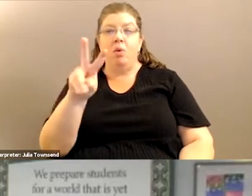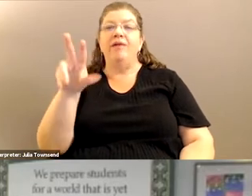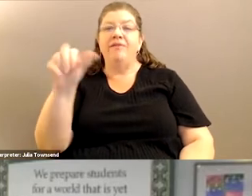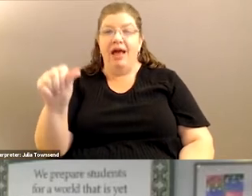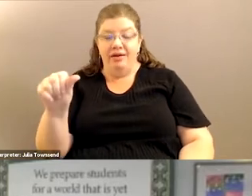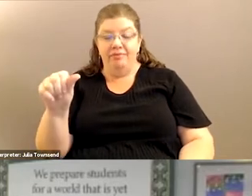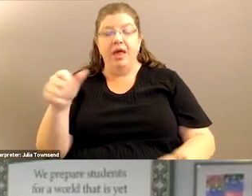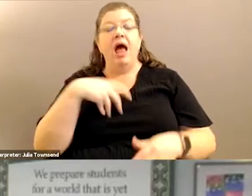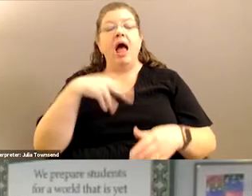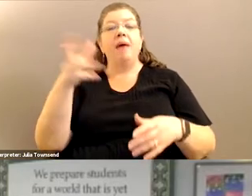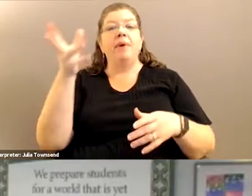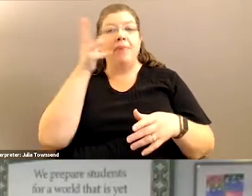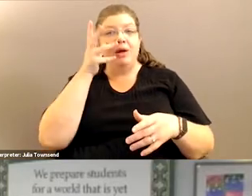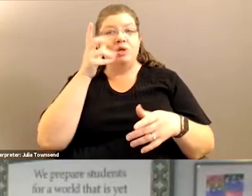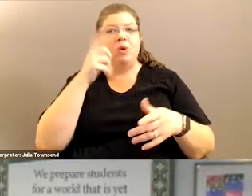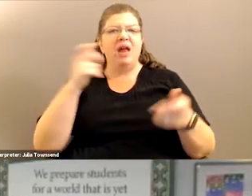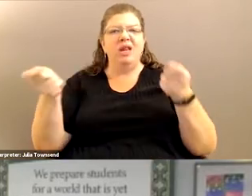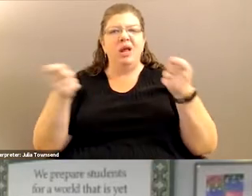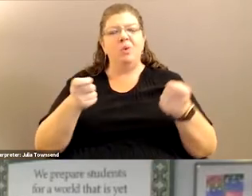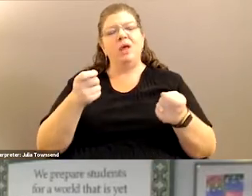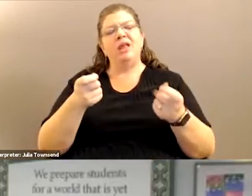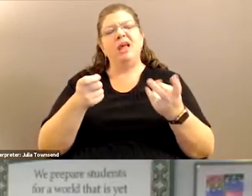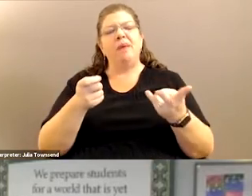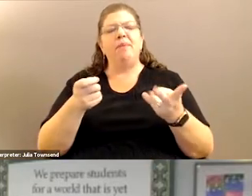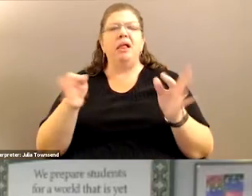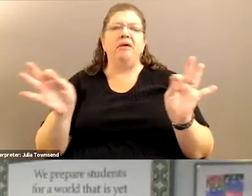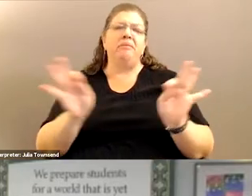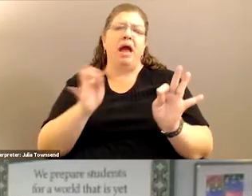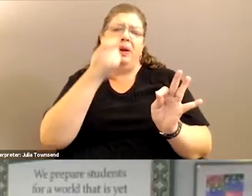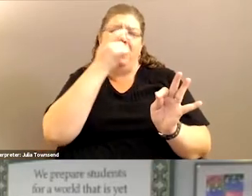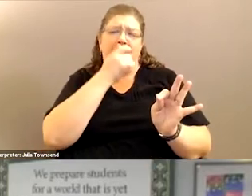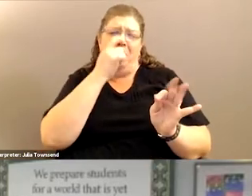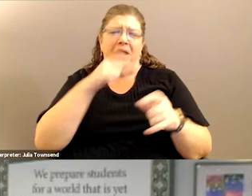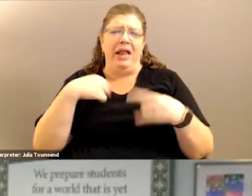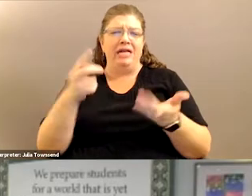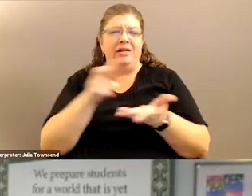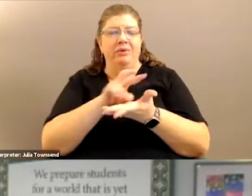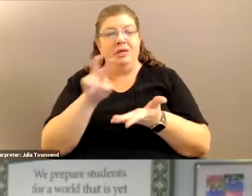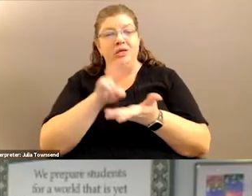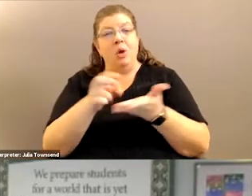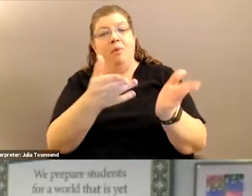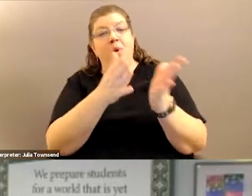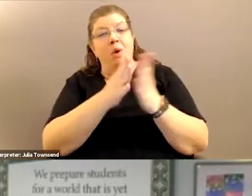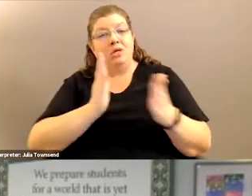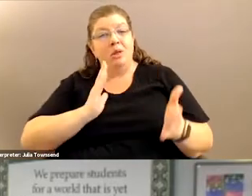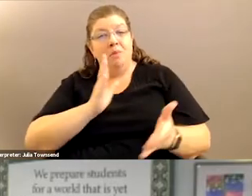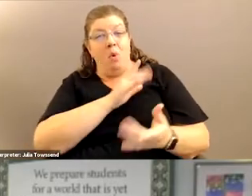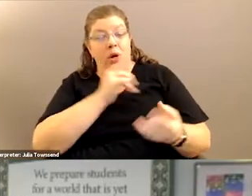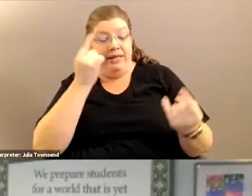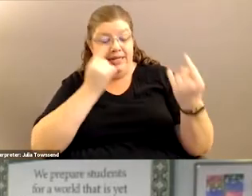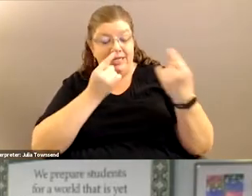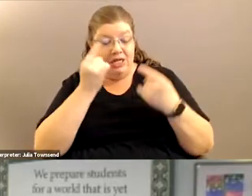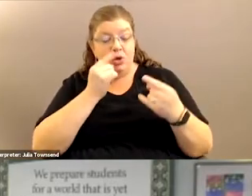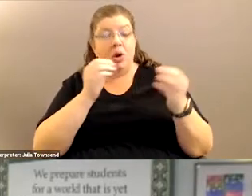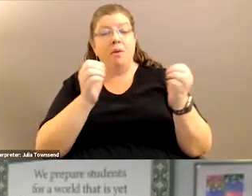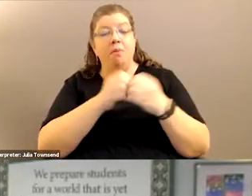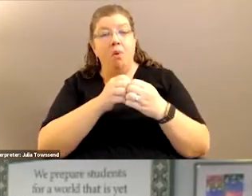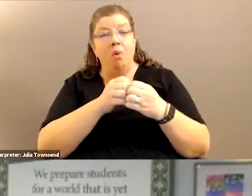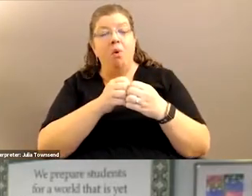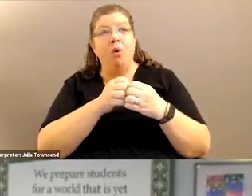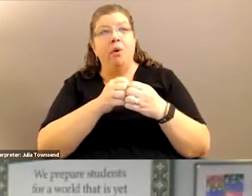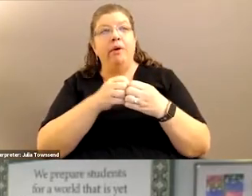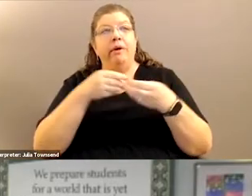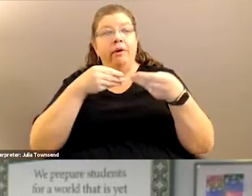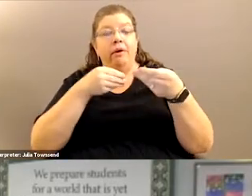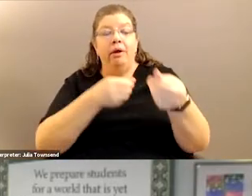a couple of minor colds over the last couple of weeks so i'm chiming in to request that the board consider a more streamlined and